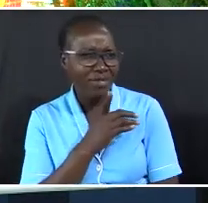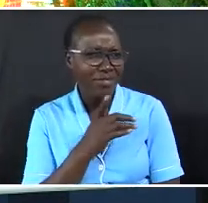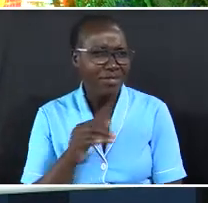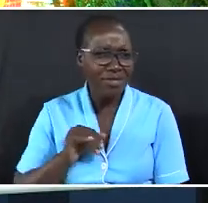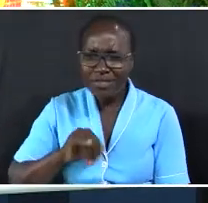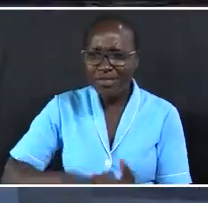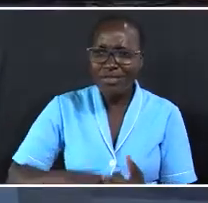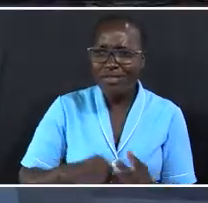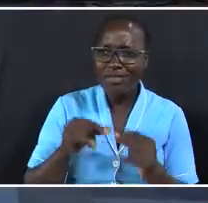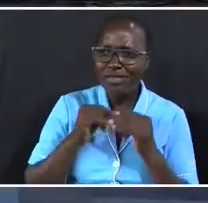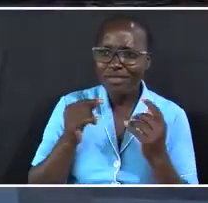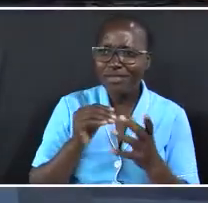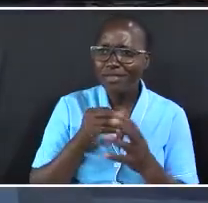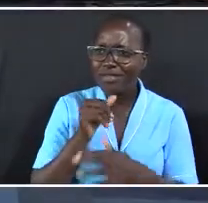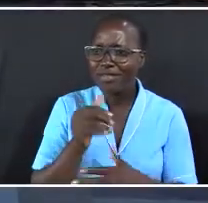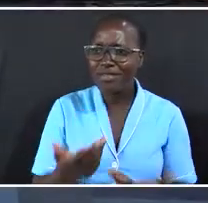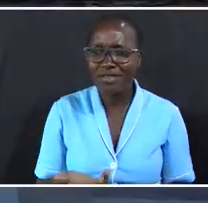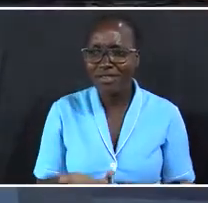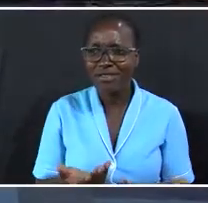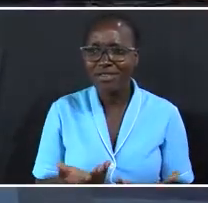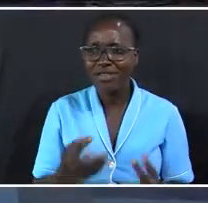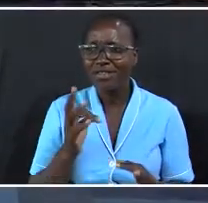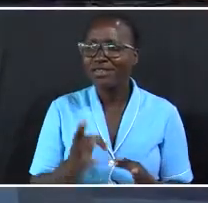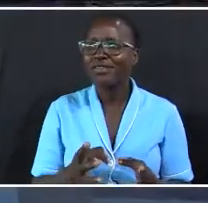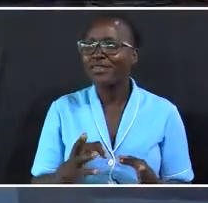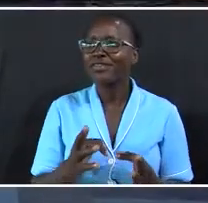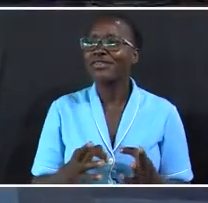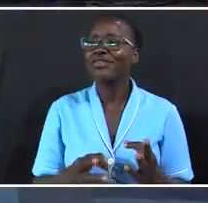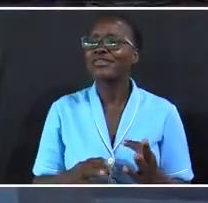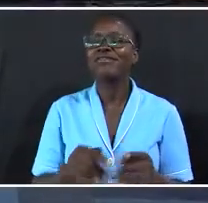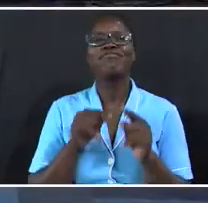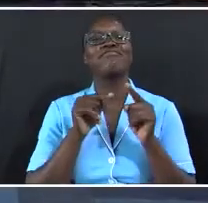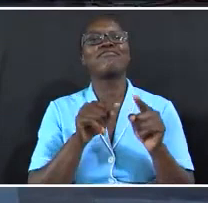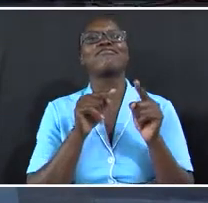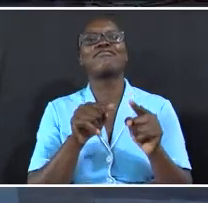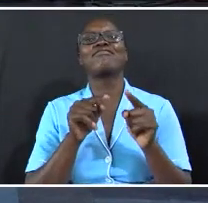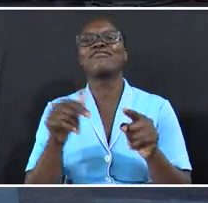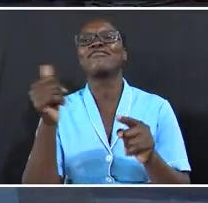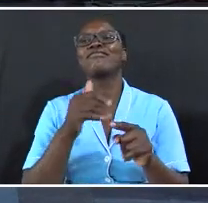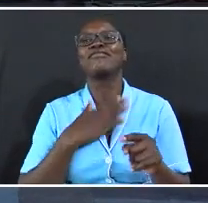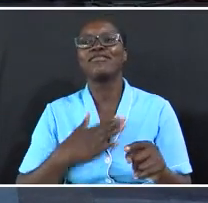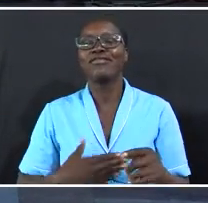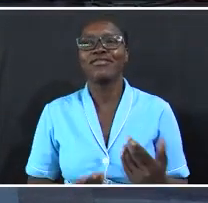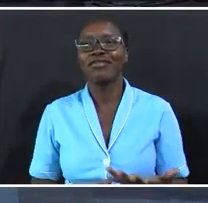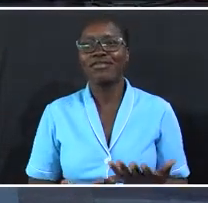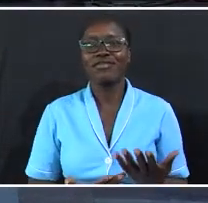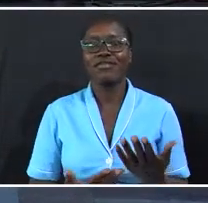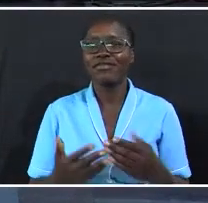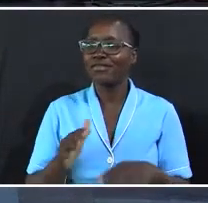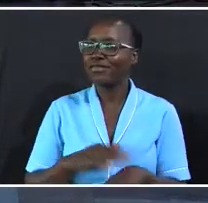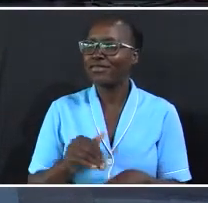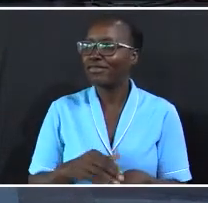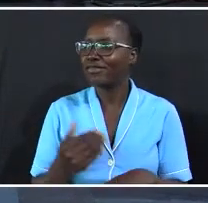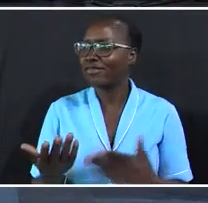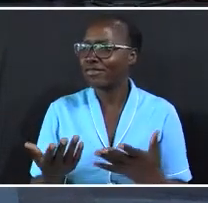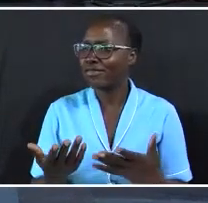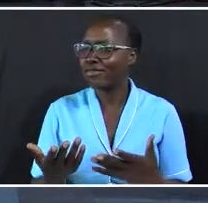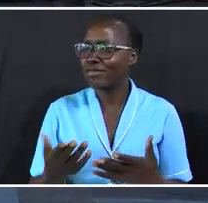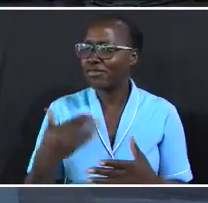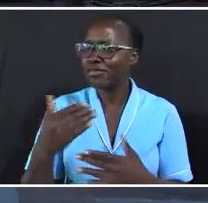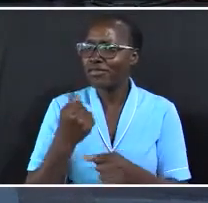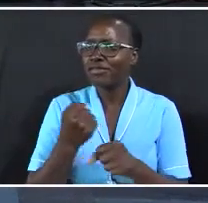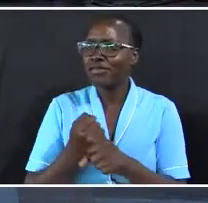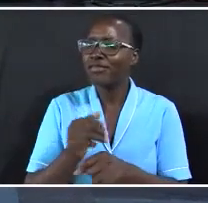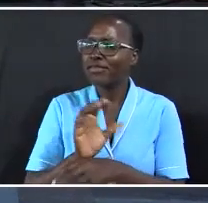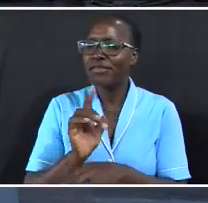not? If you have not been even nicknamed by anybody, called, what are you always going to do